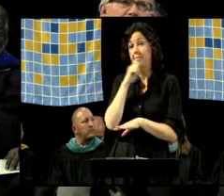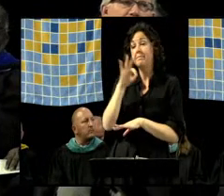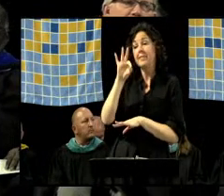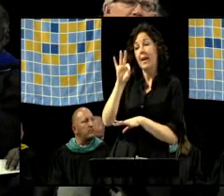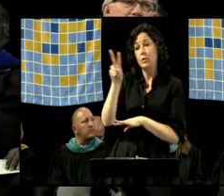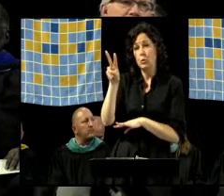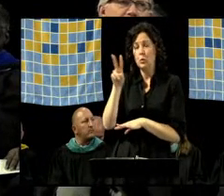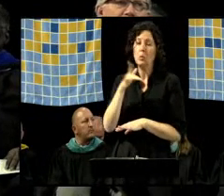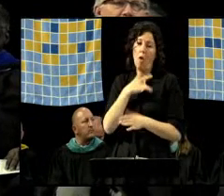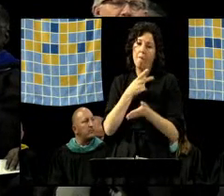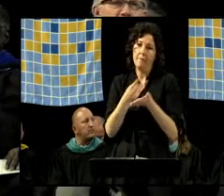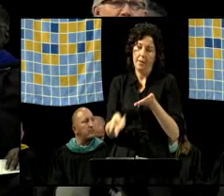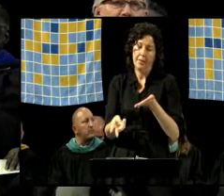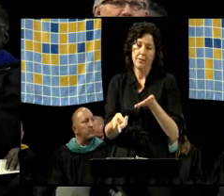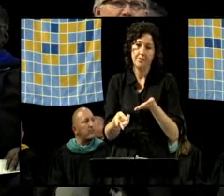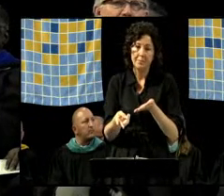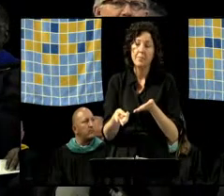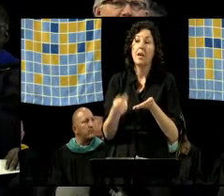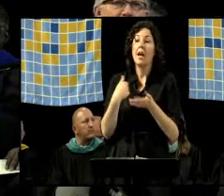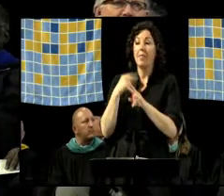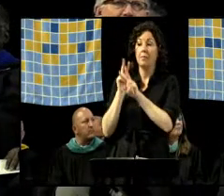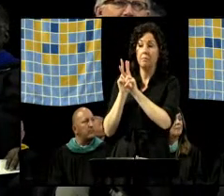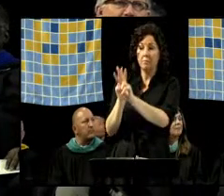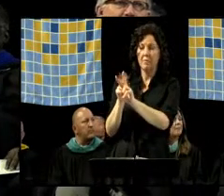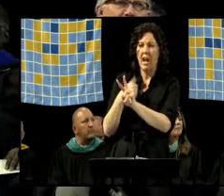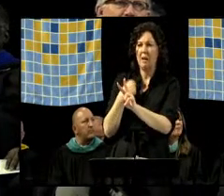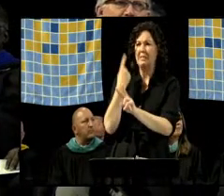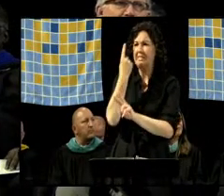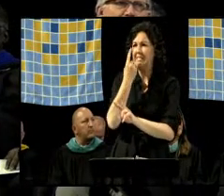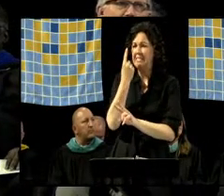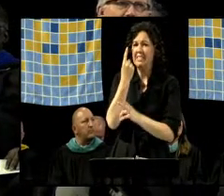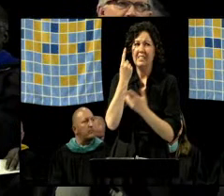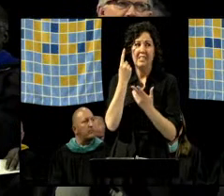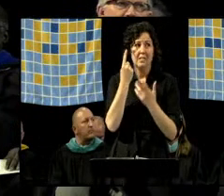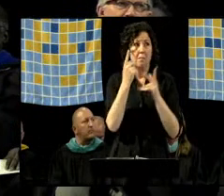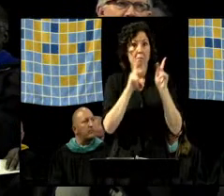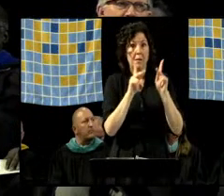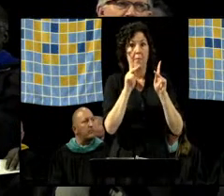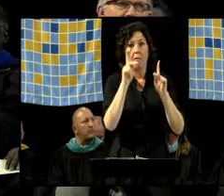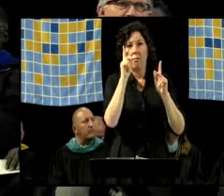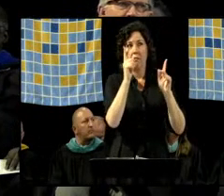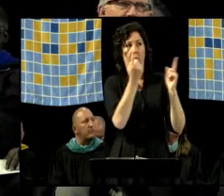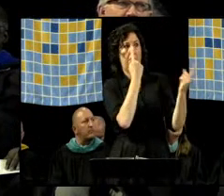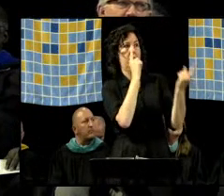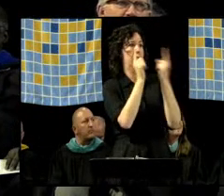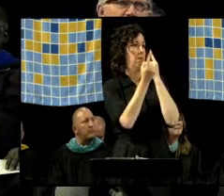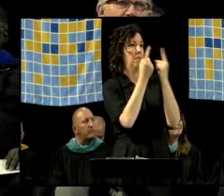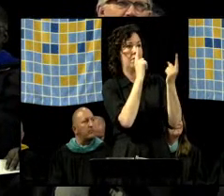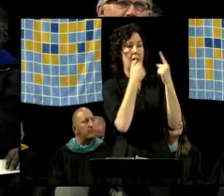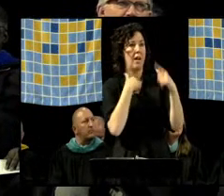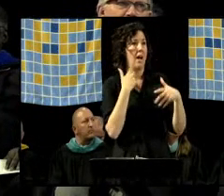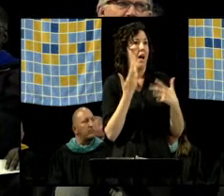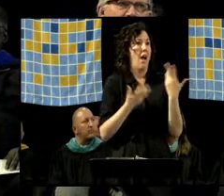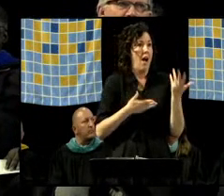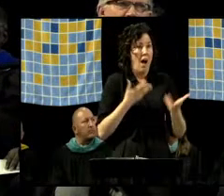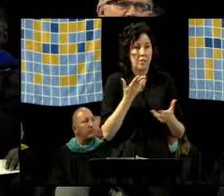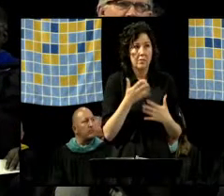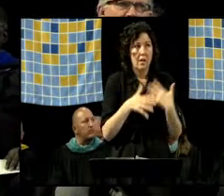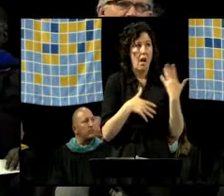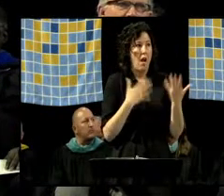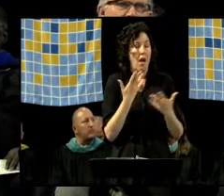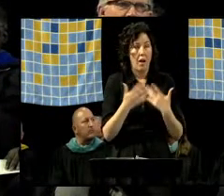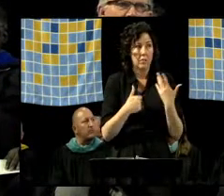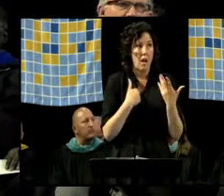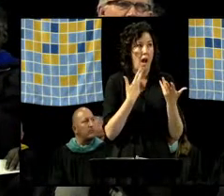92. At his visitation, I wasn't quite sure how to respond to the countless adults speaking to me. I eventually realized listening